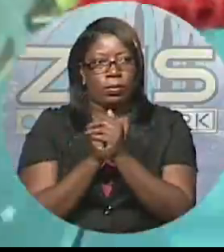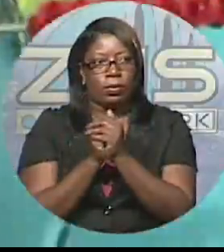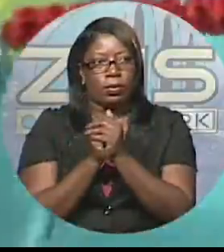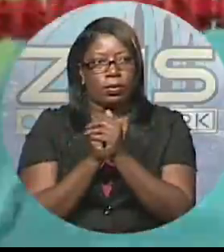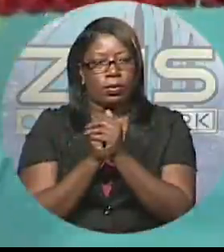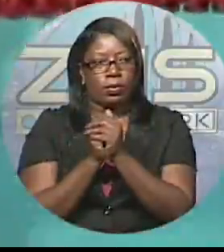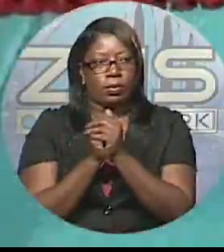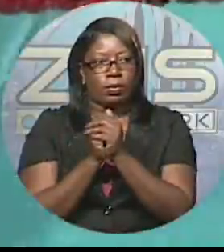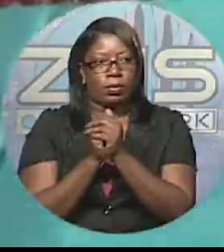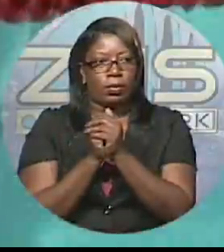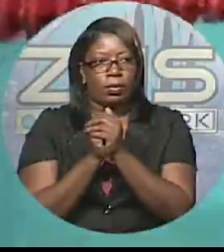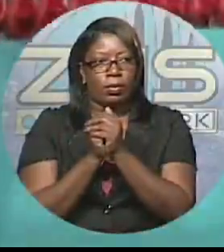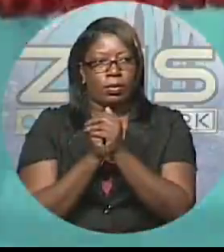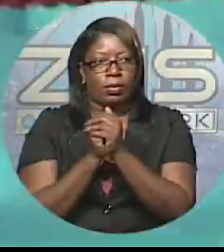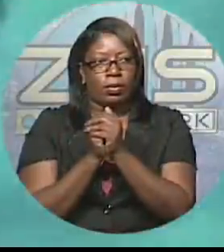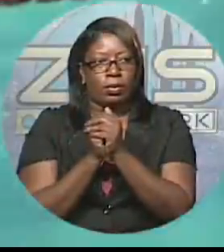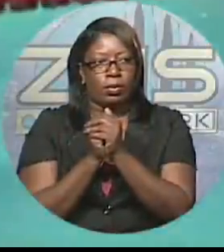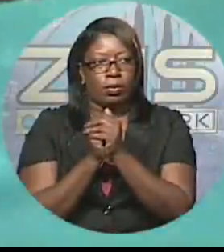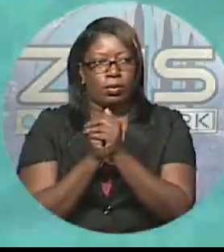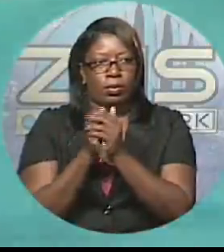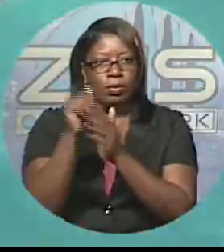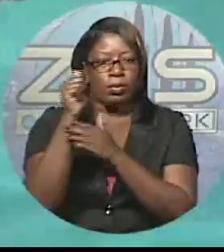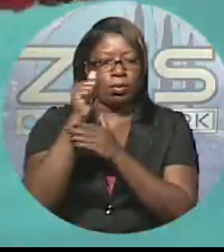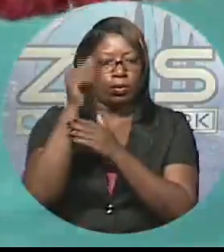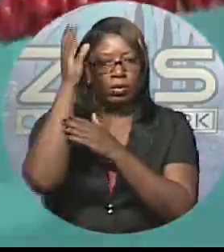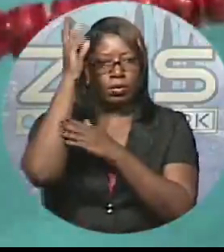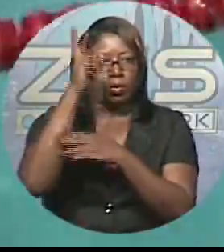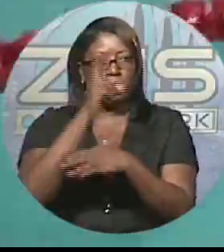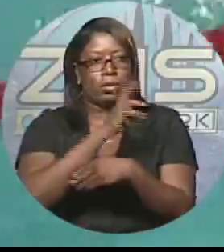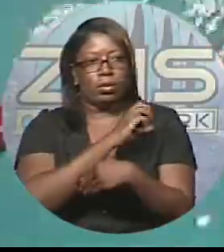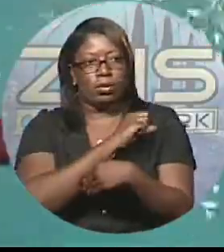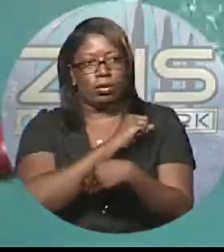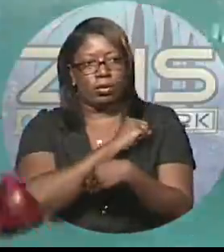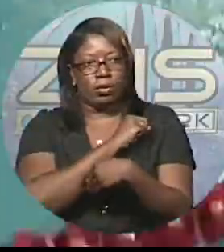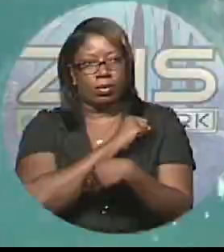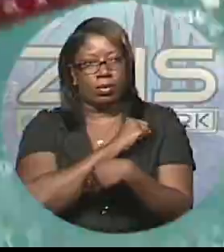Swimming Championships in Savannah, Aruba, Chris Saunders, ZNS Total Sports.